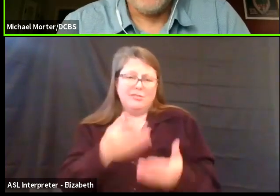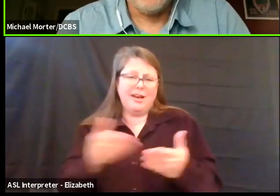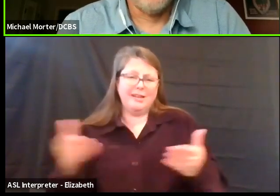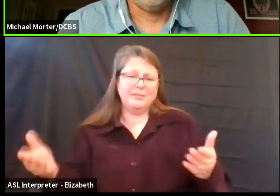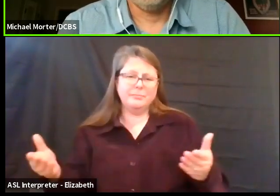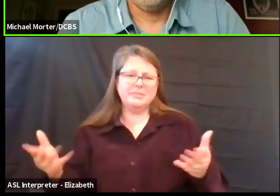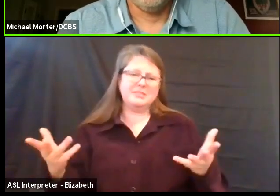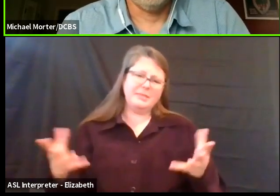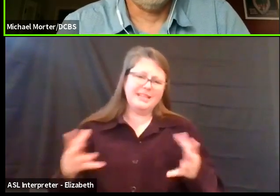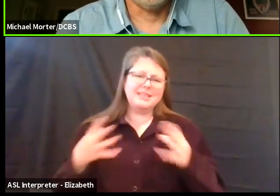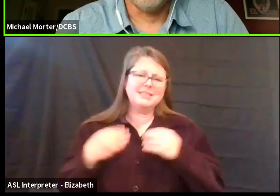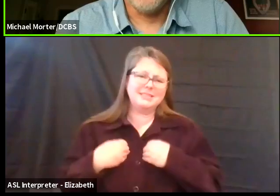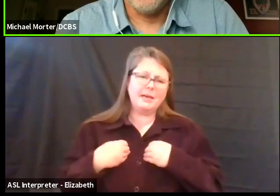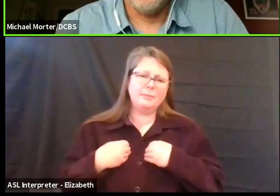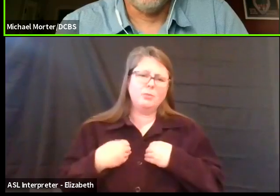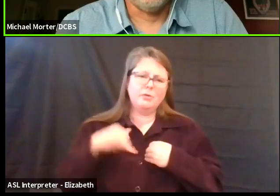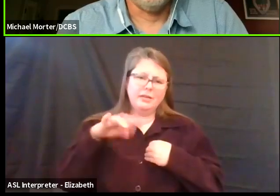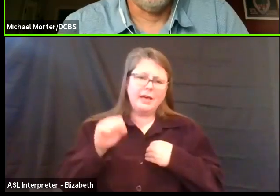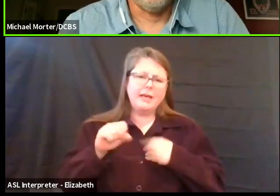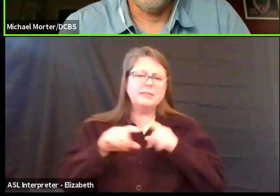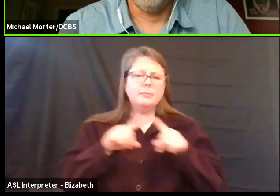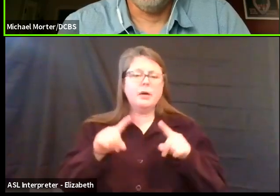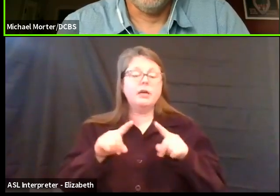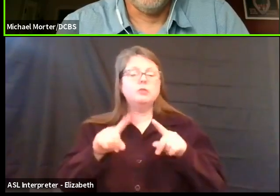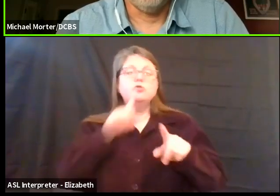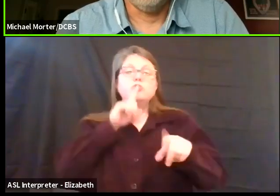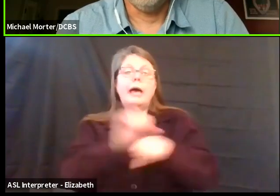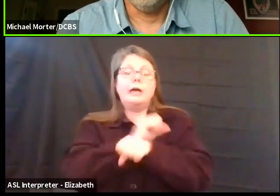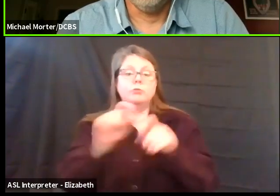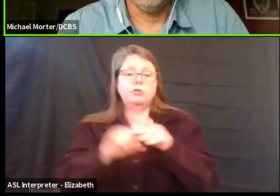and bagging up debris or